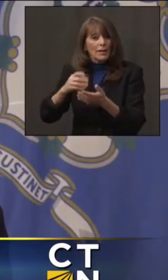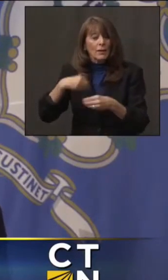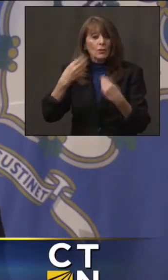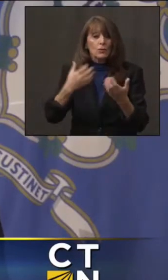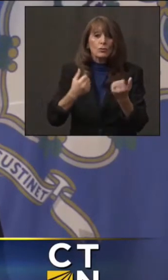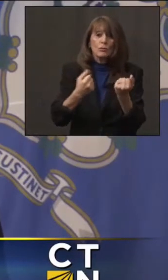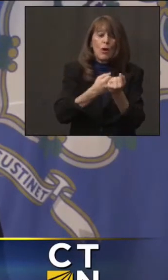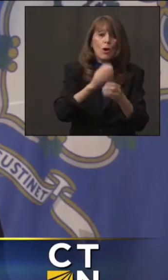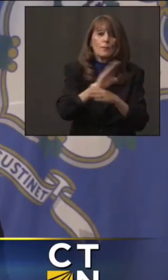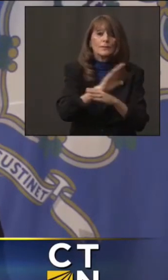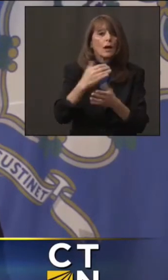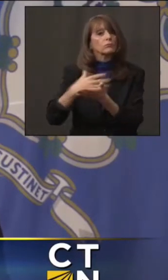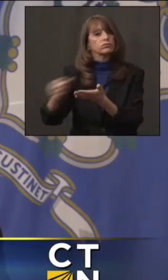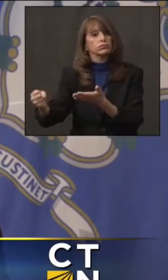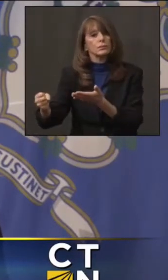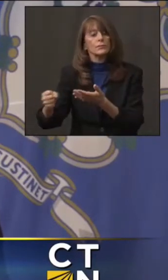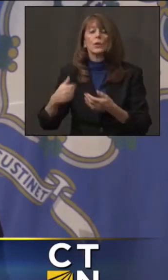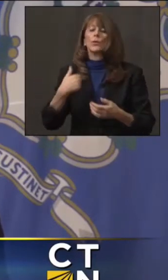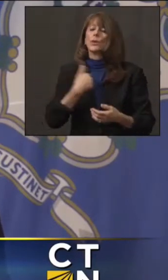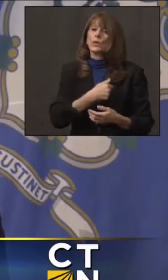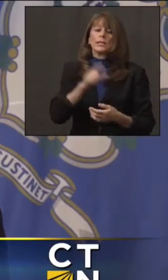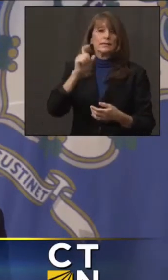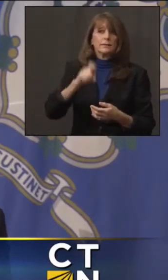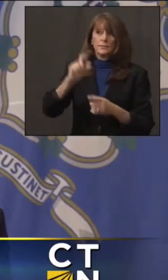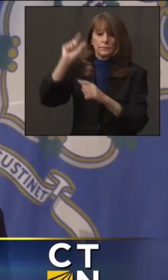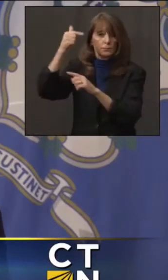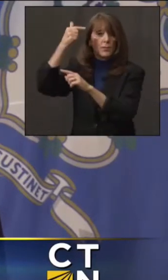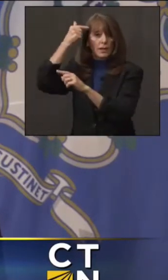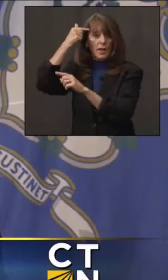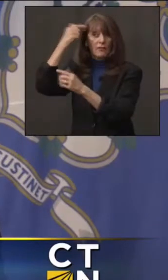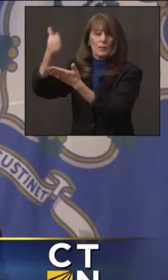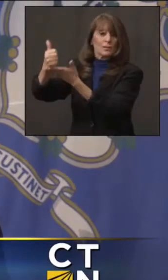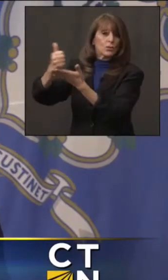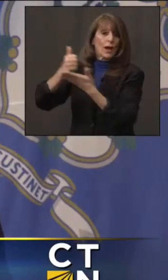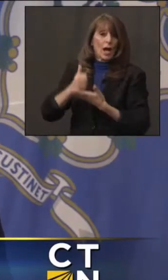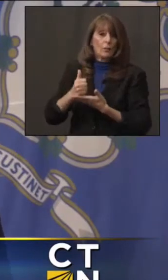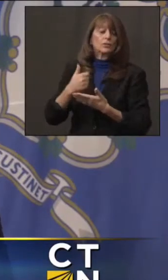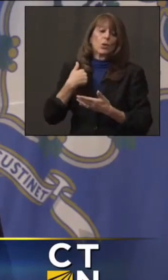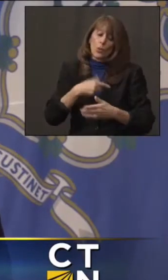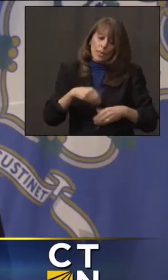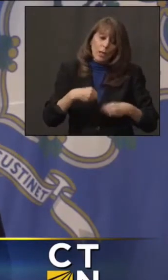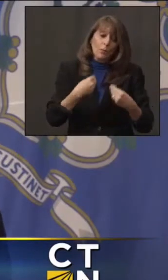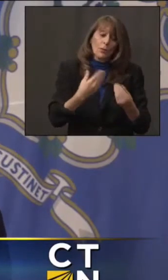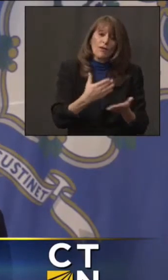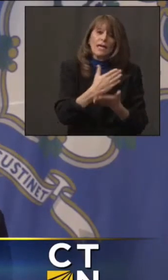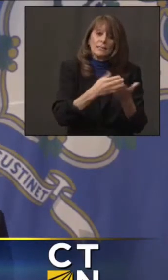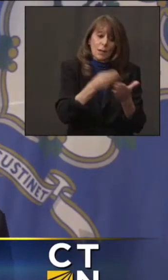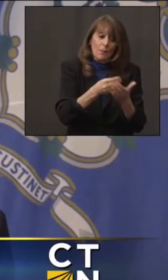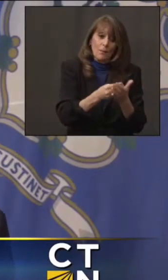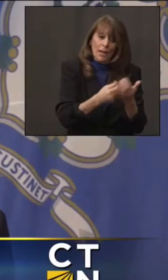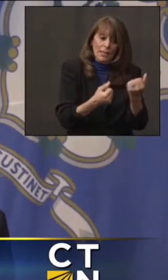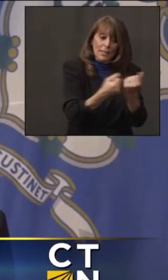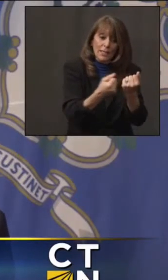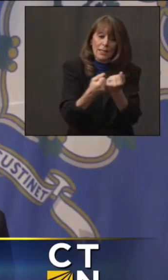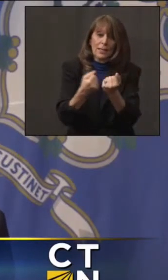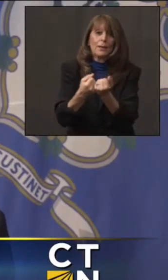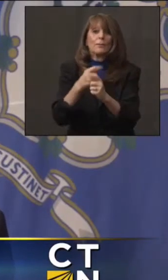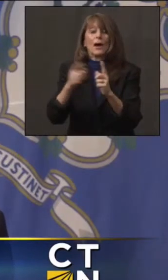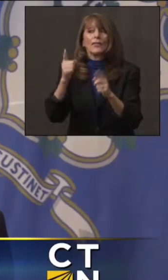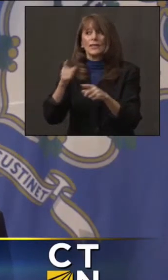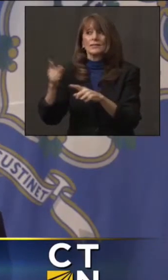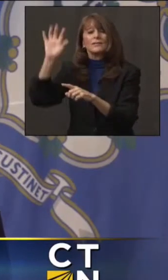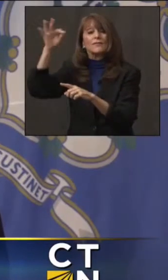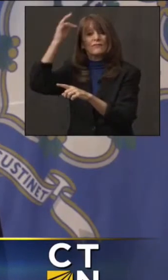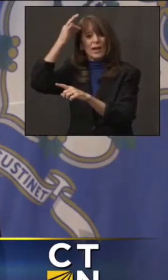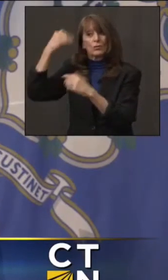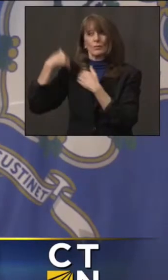We really need the federal government to help us take the lead. We can provide a bridge, we can provide some support, but this is a federal responsibility. They've been derelict